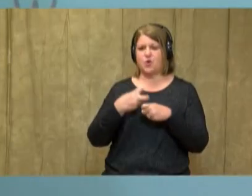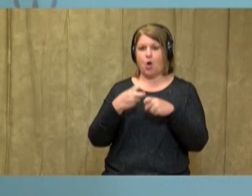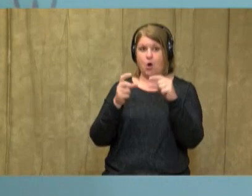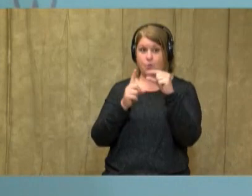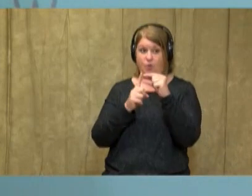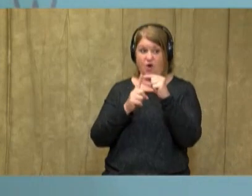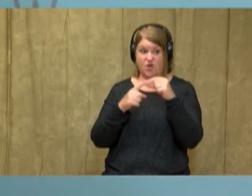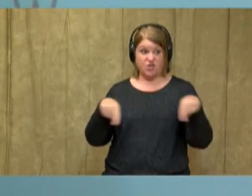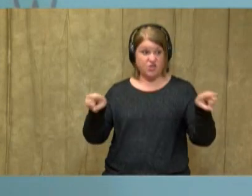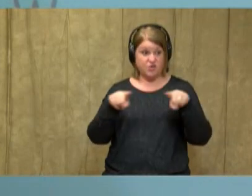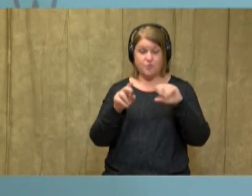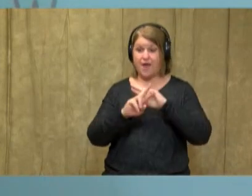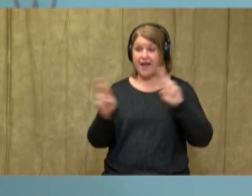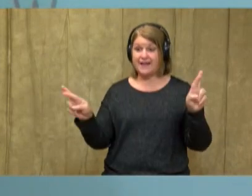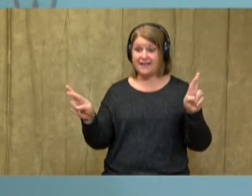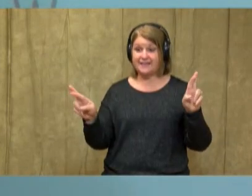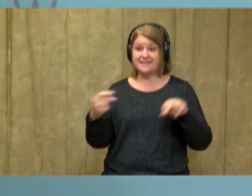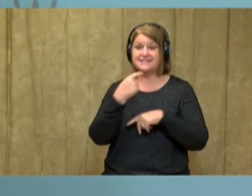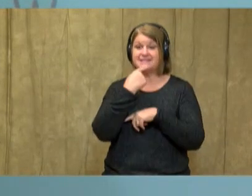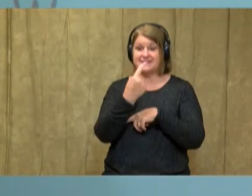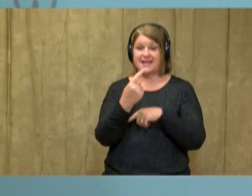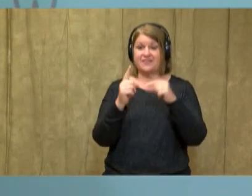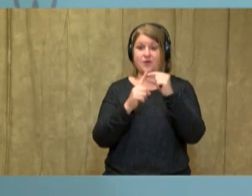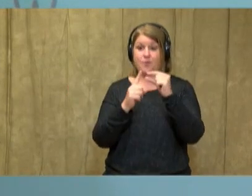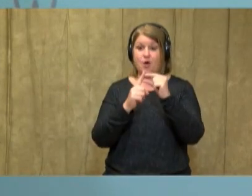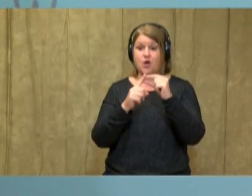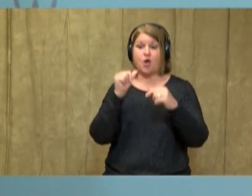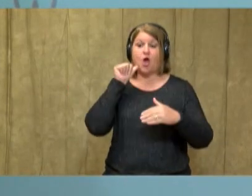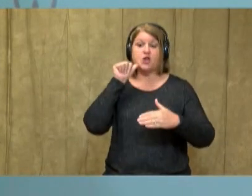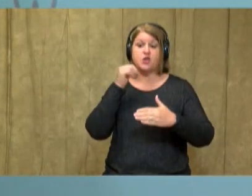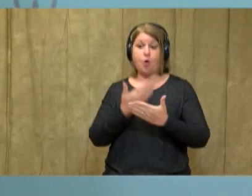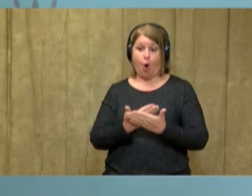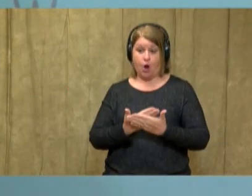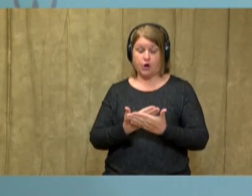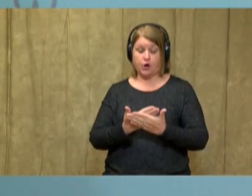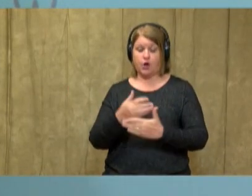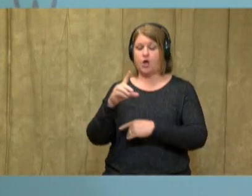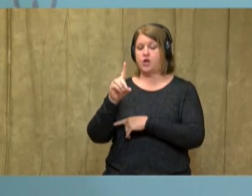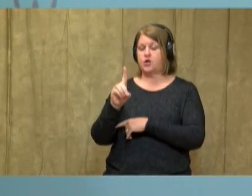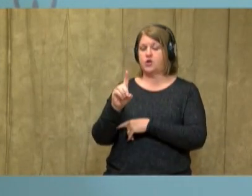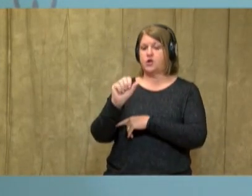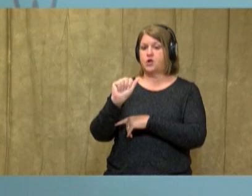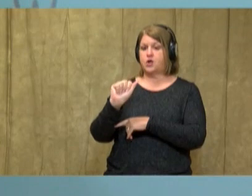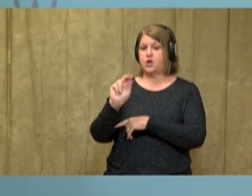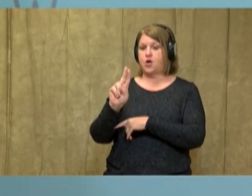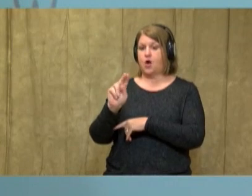ready? Say the word daughter. Daughter.